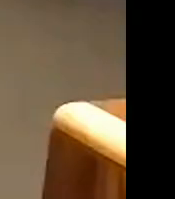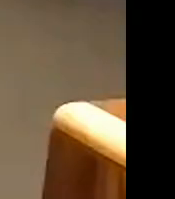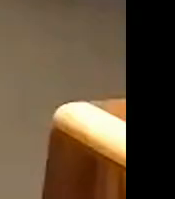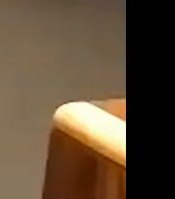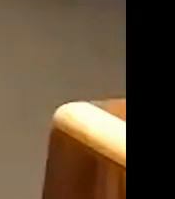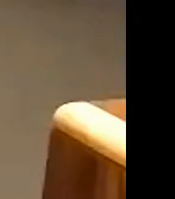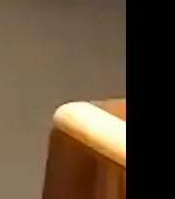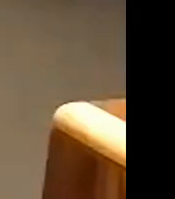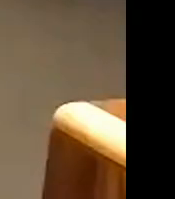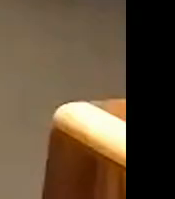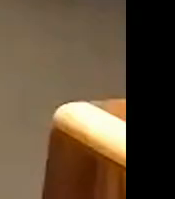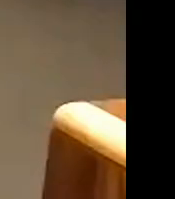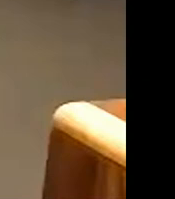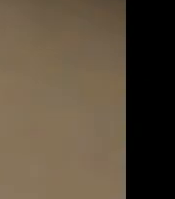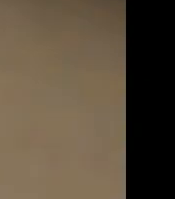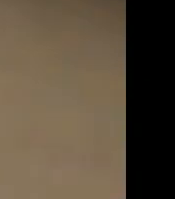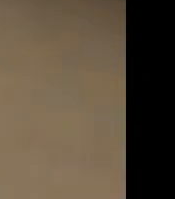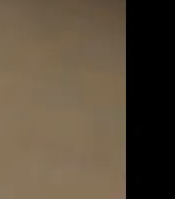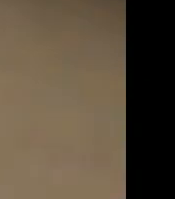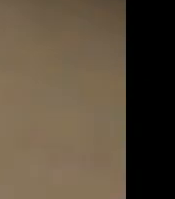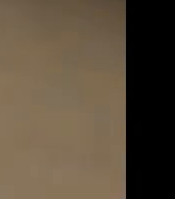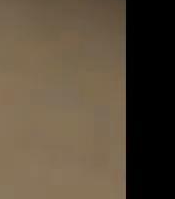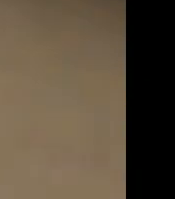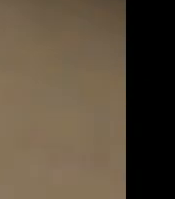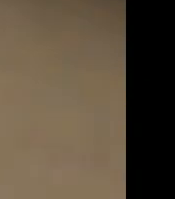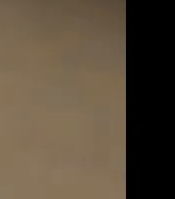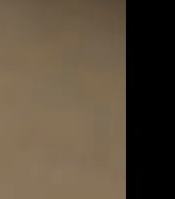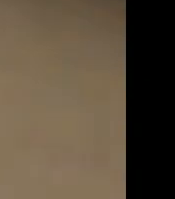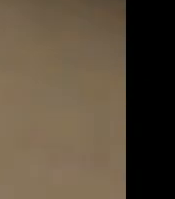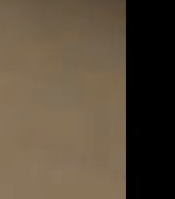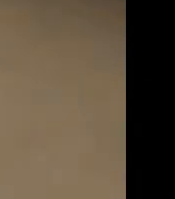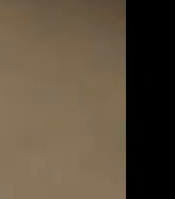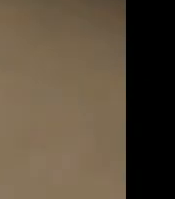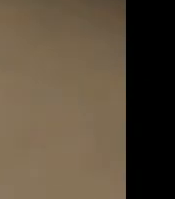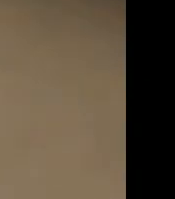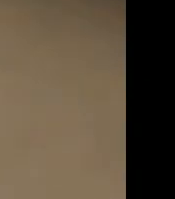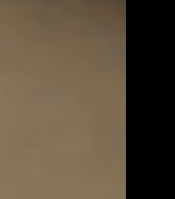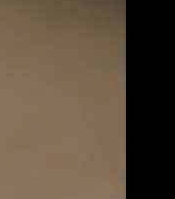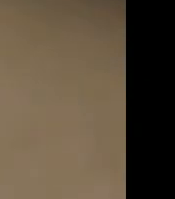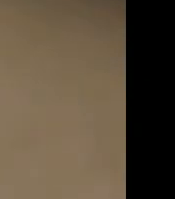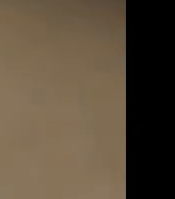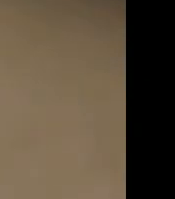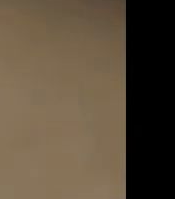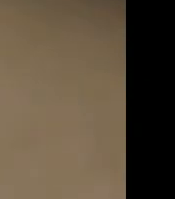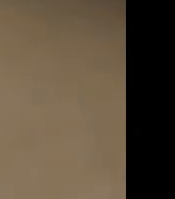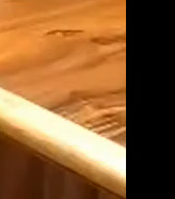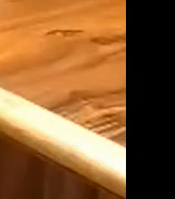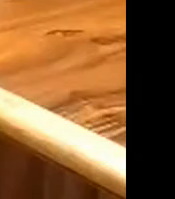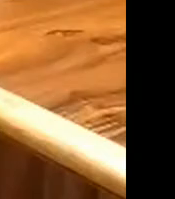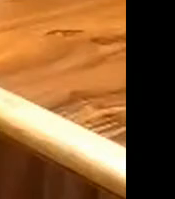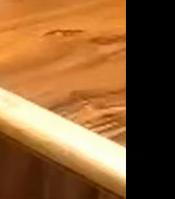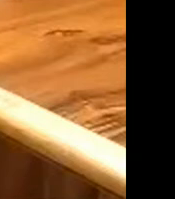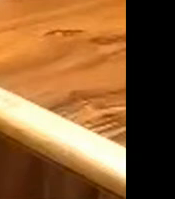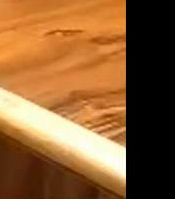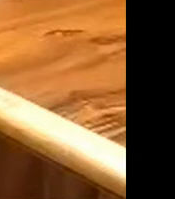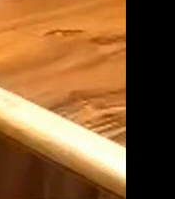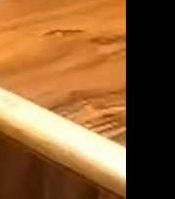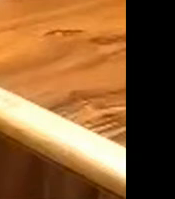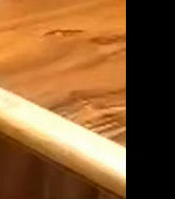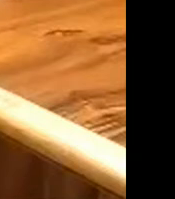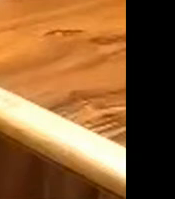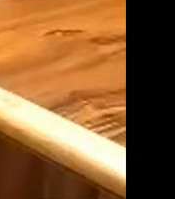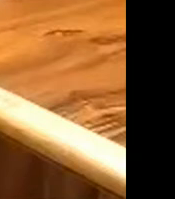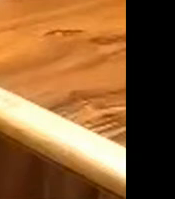is Sammy Browning, a new hire for custodian position here at Cuesta College. Hello, my name is